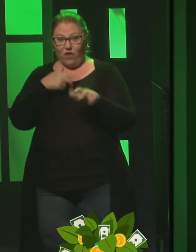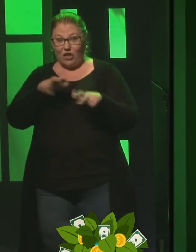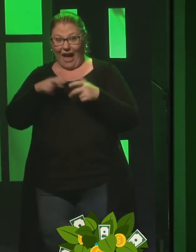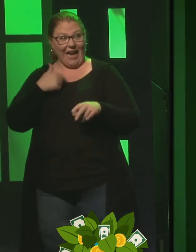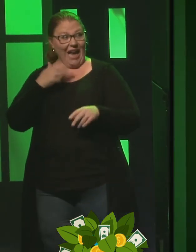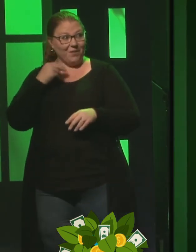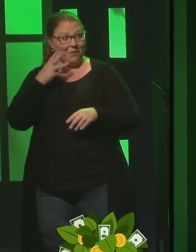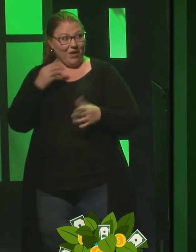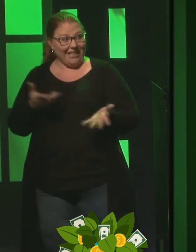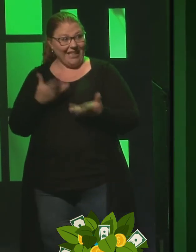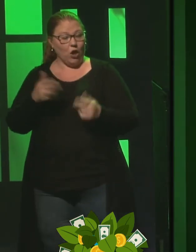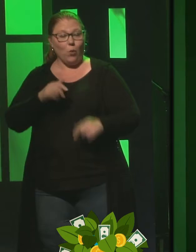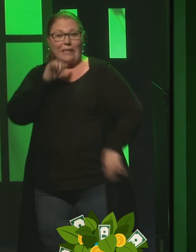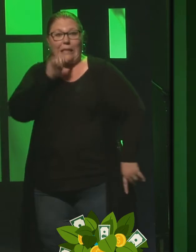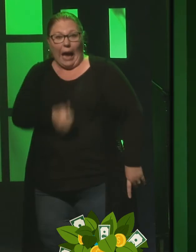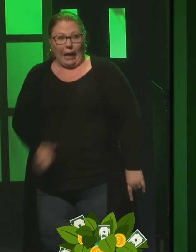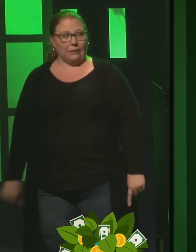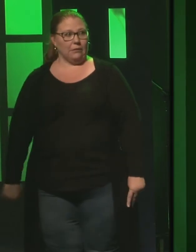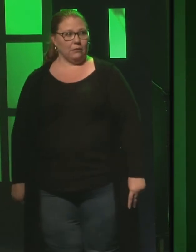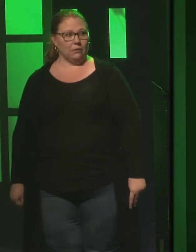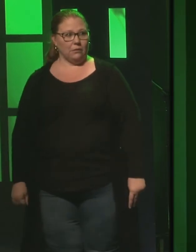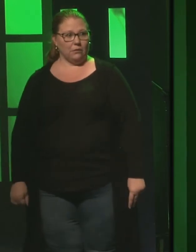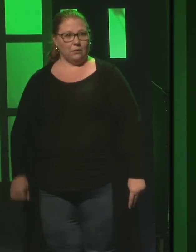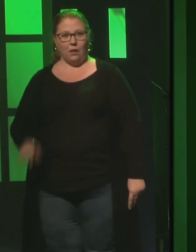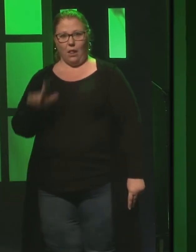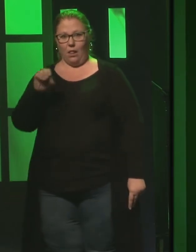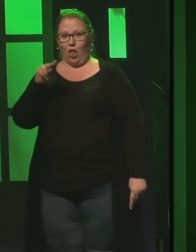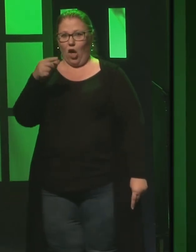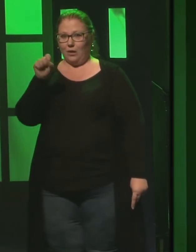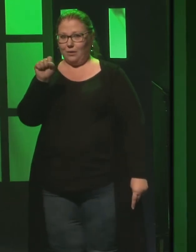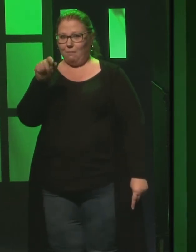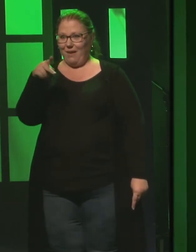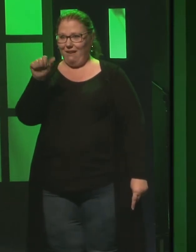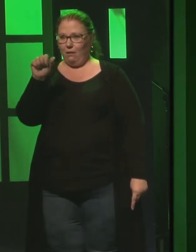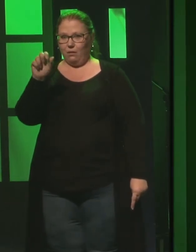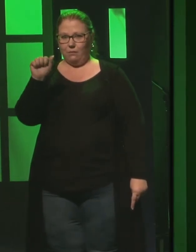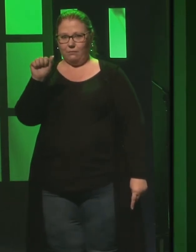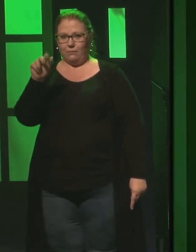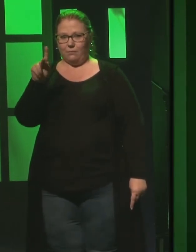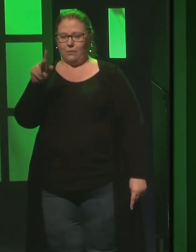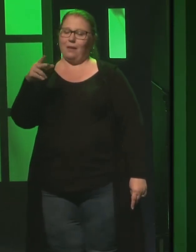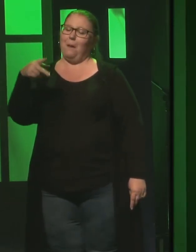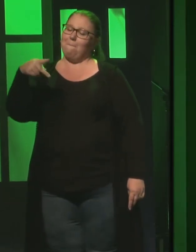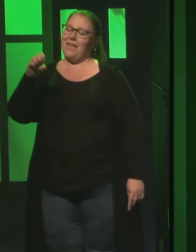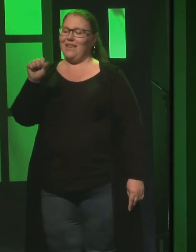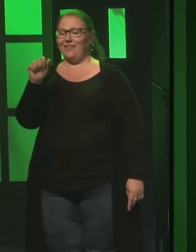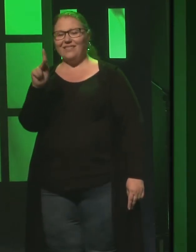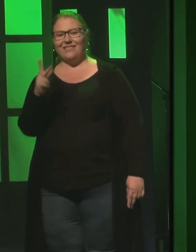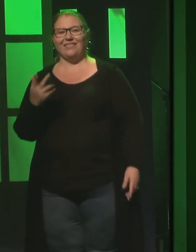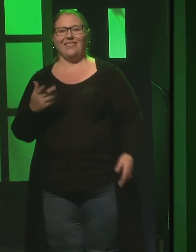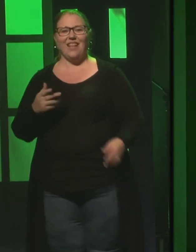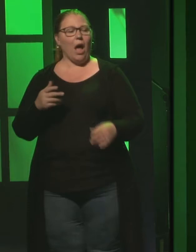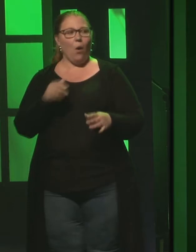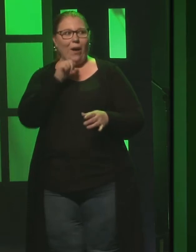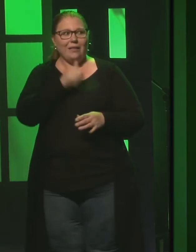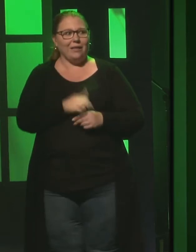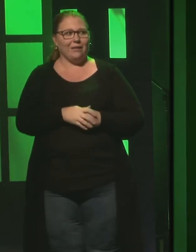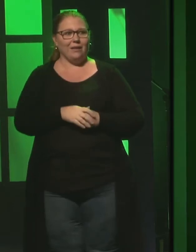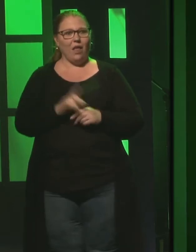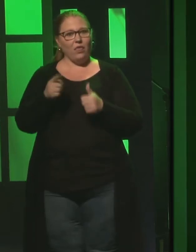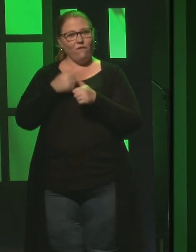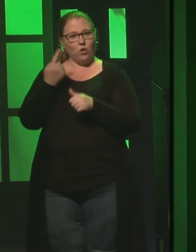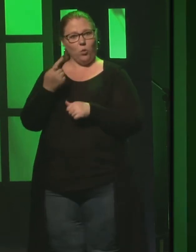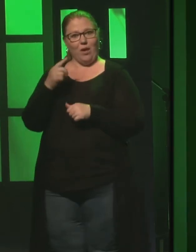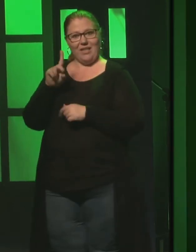did was not Long's Peak. Wasn't. The first hike I did, I think, was Devil's